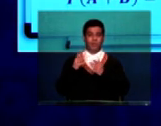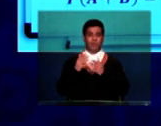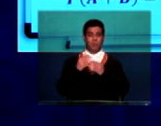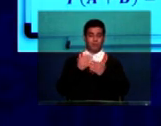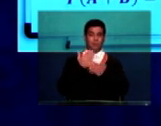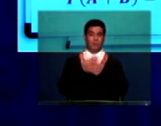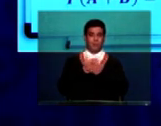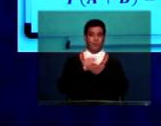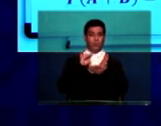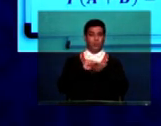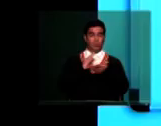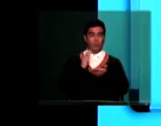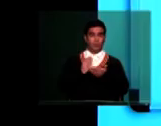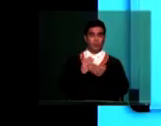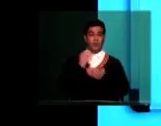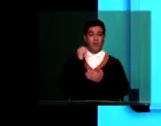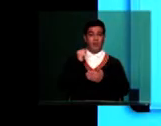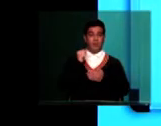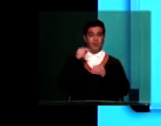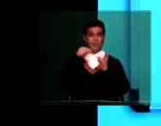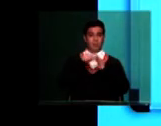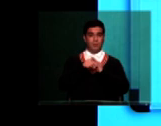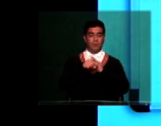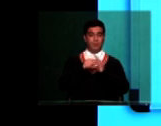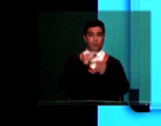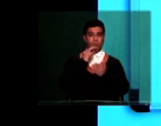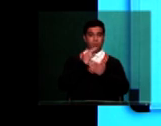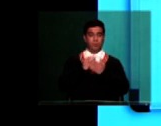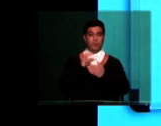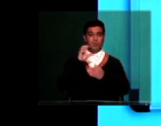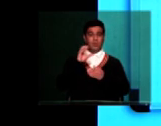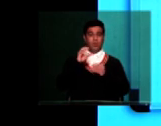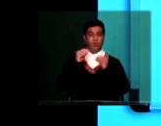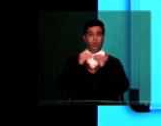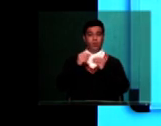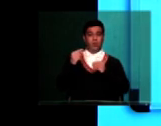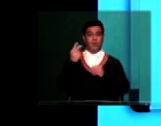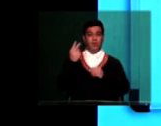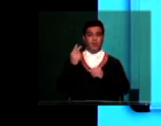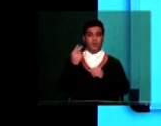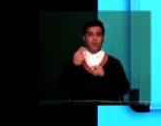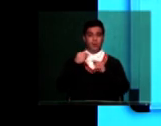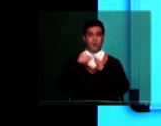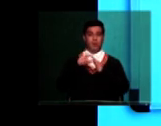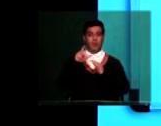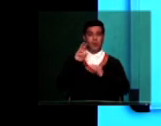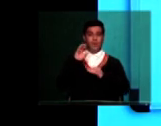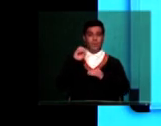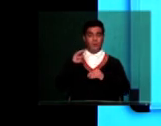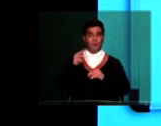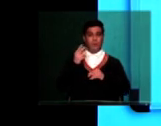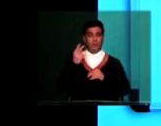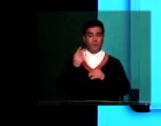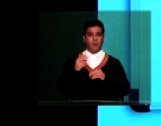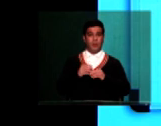olaylik. A hodisaning ro'y berishi S 10 dan 2 ta elementar hodisa. B